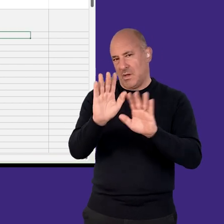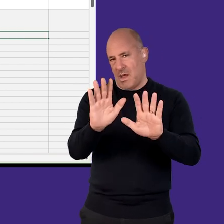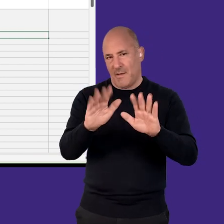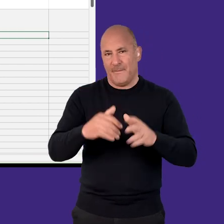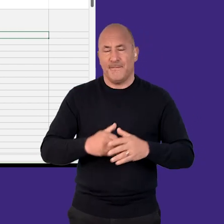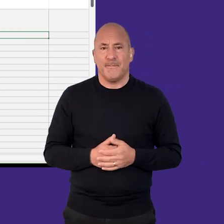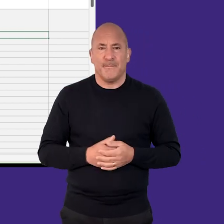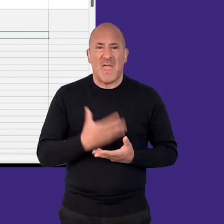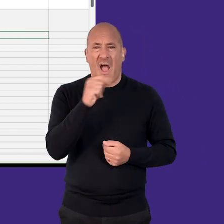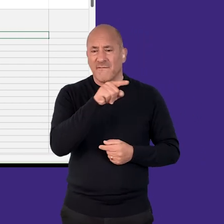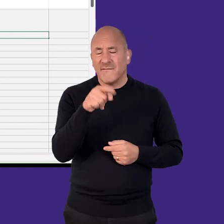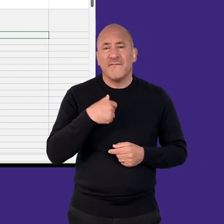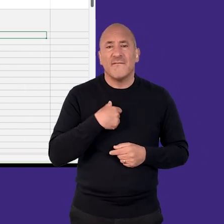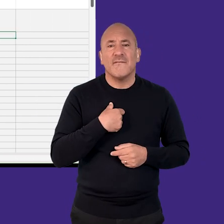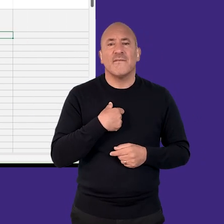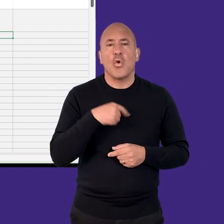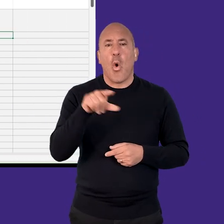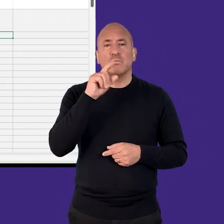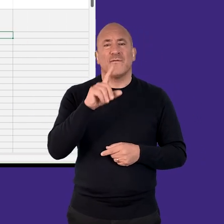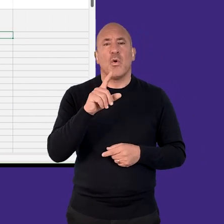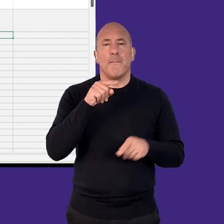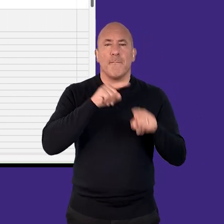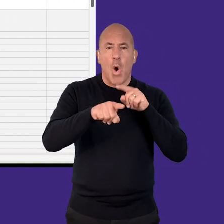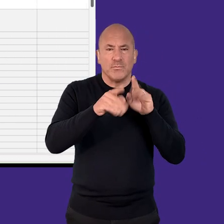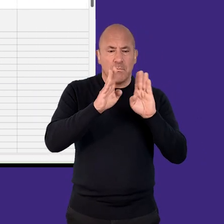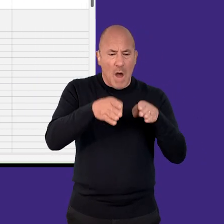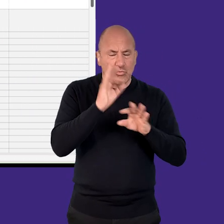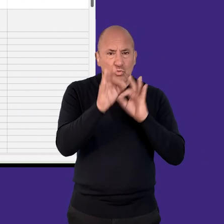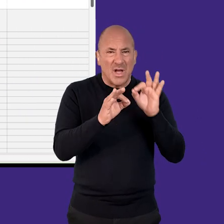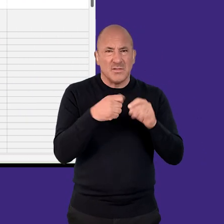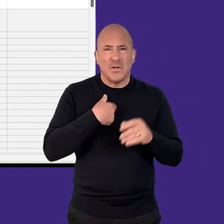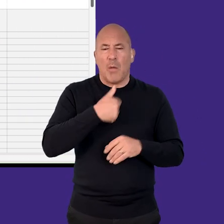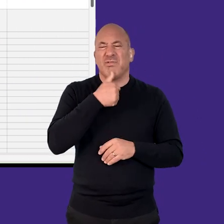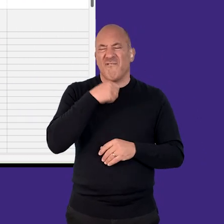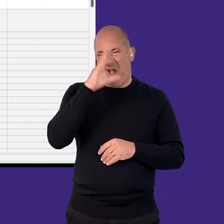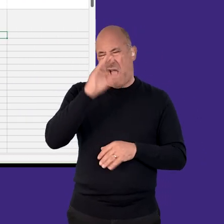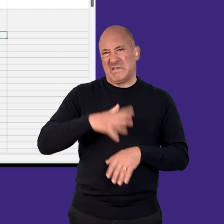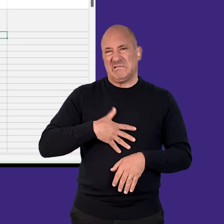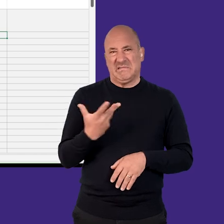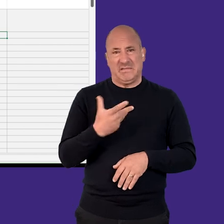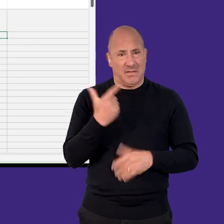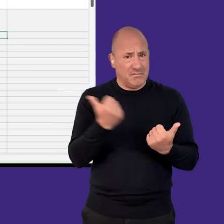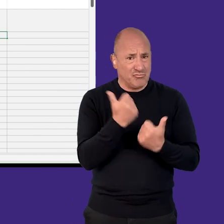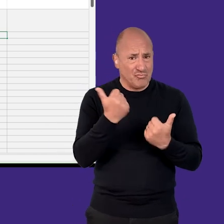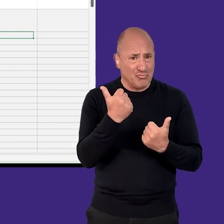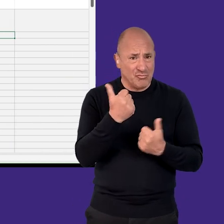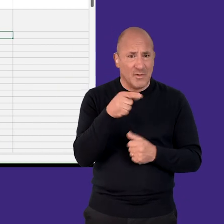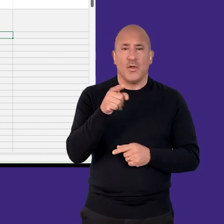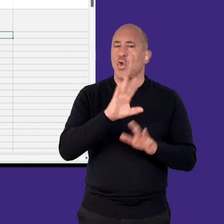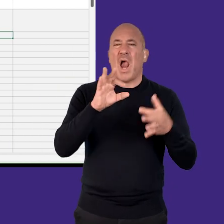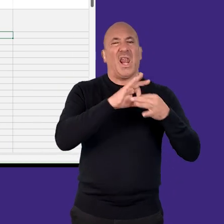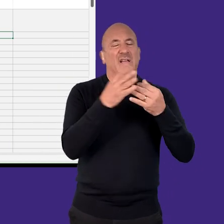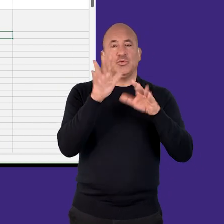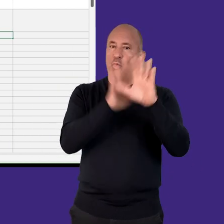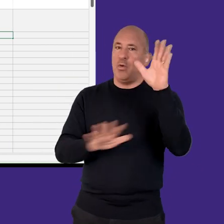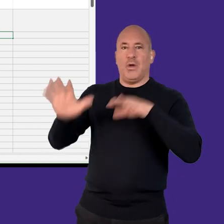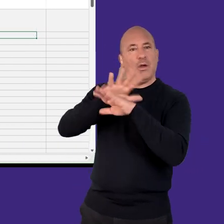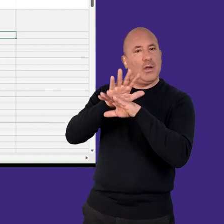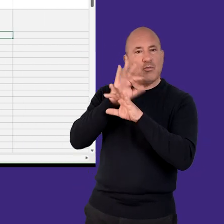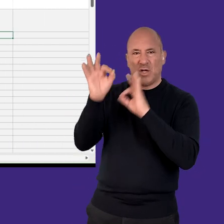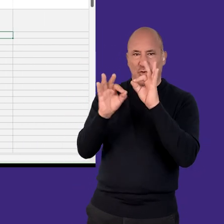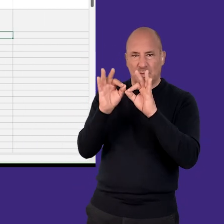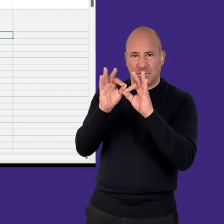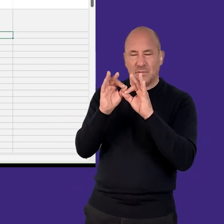later. There is a prefer not to say option for most mandatory questions, which should be used for non-demographic questions